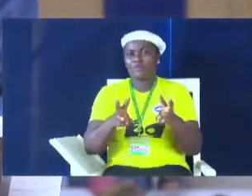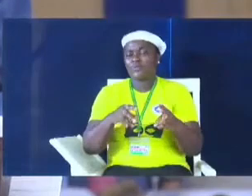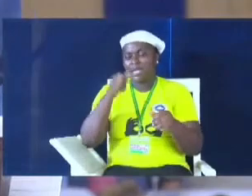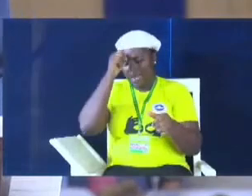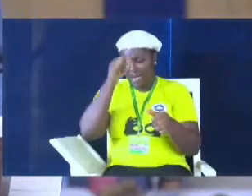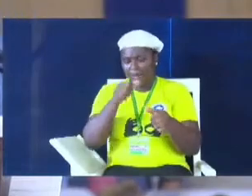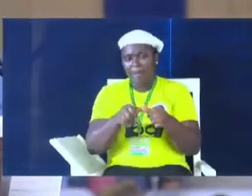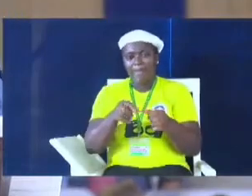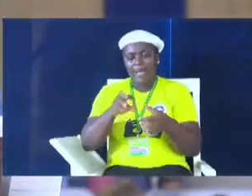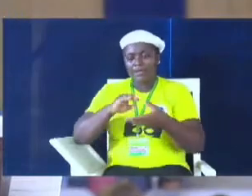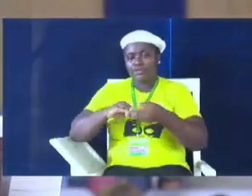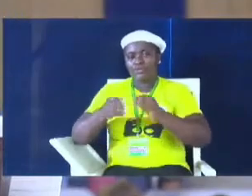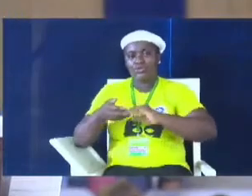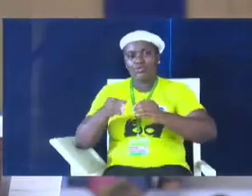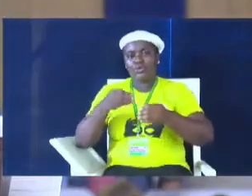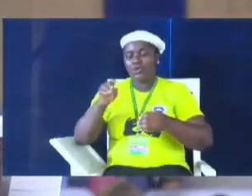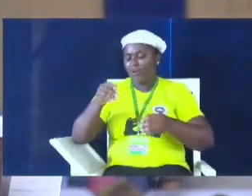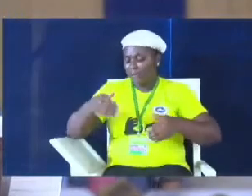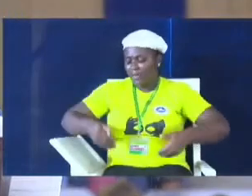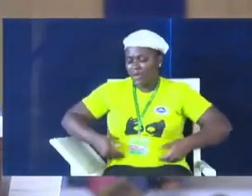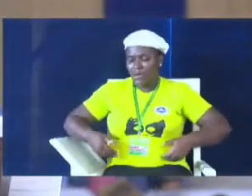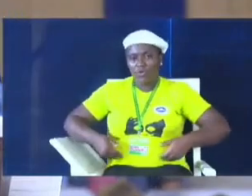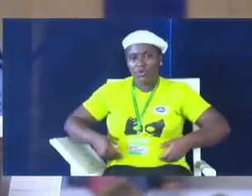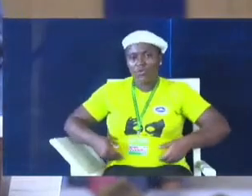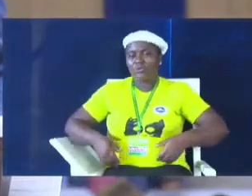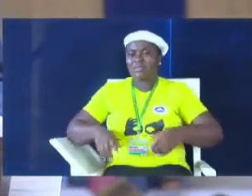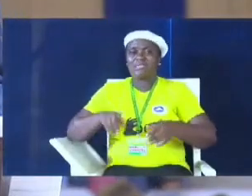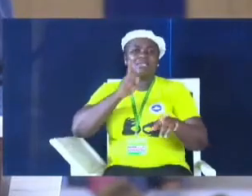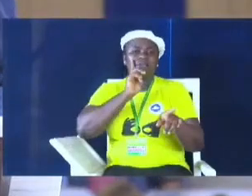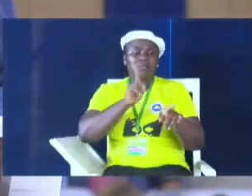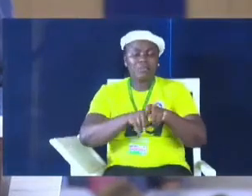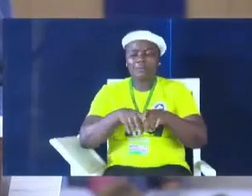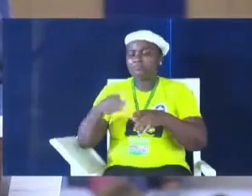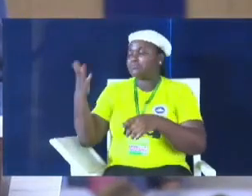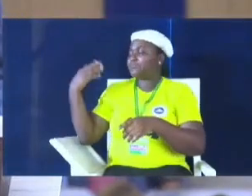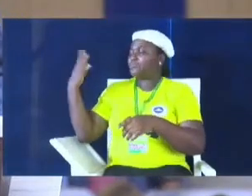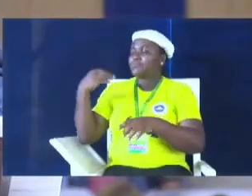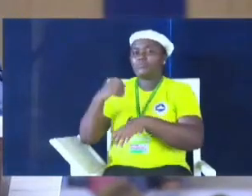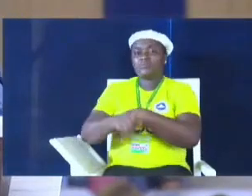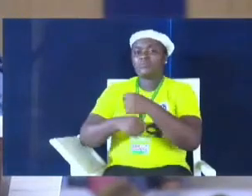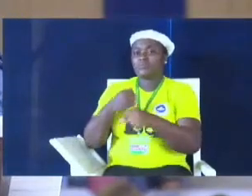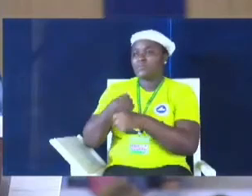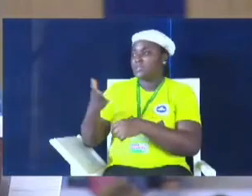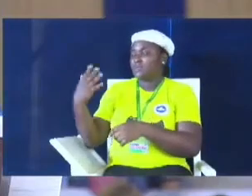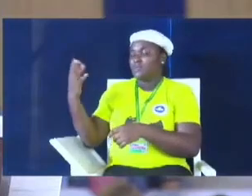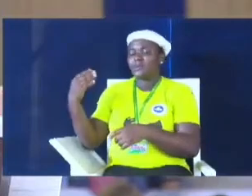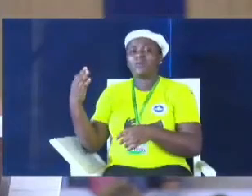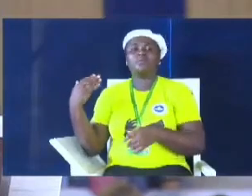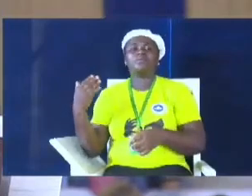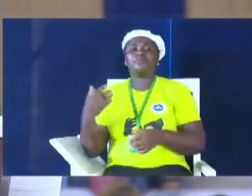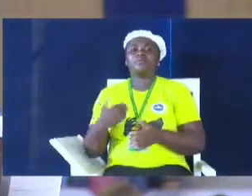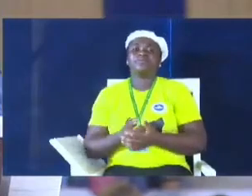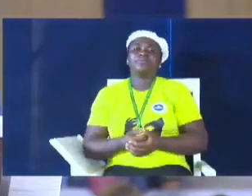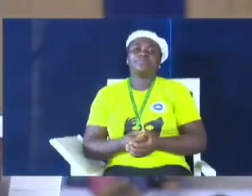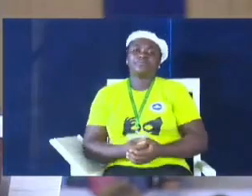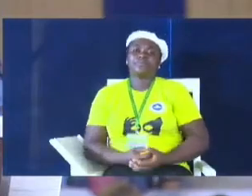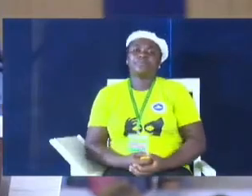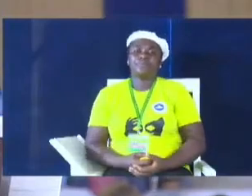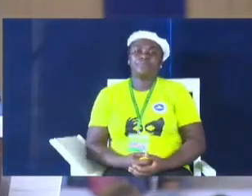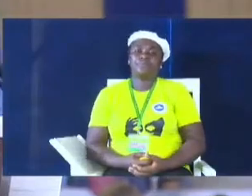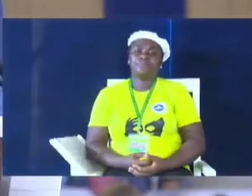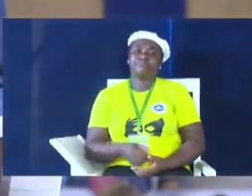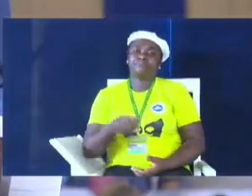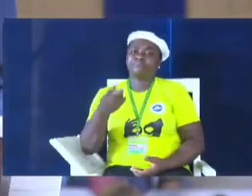Remember the story of a young sister so many years back. I'll be over